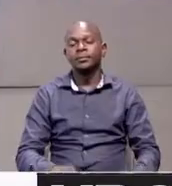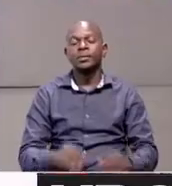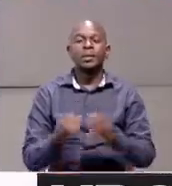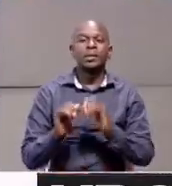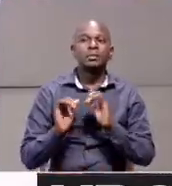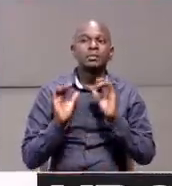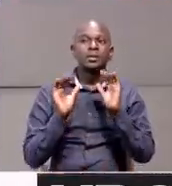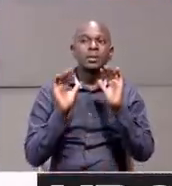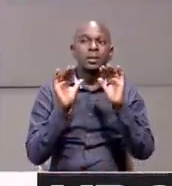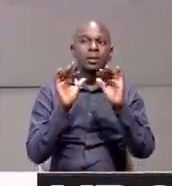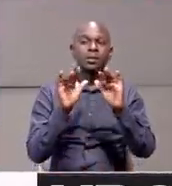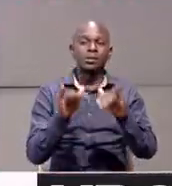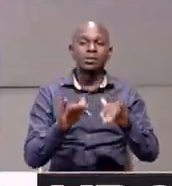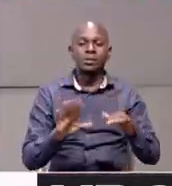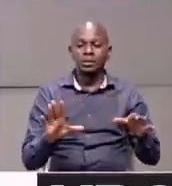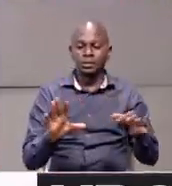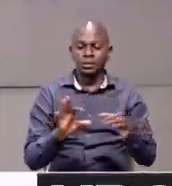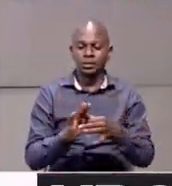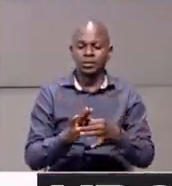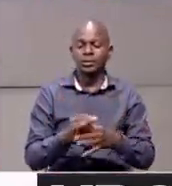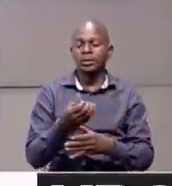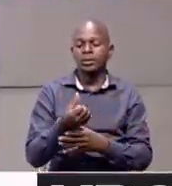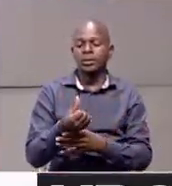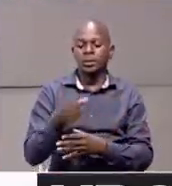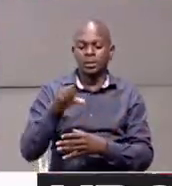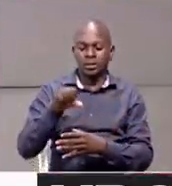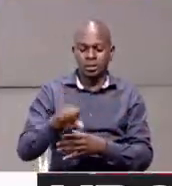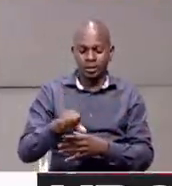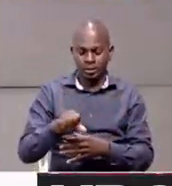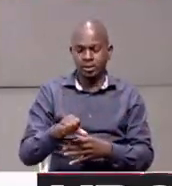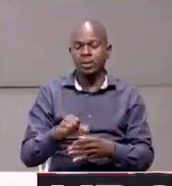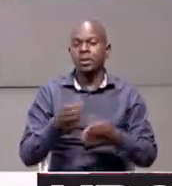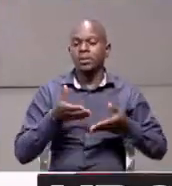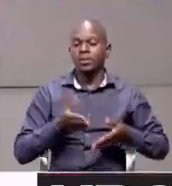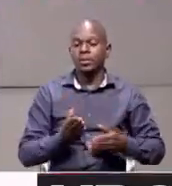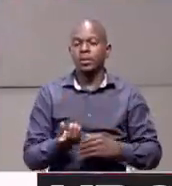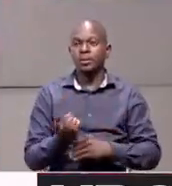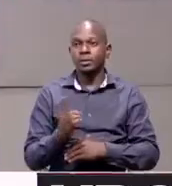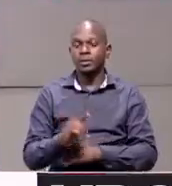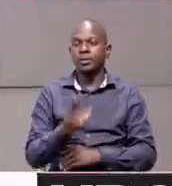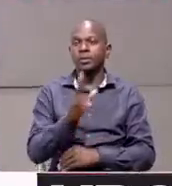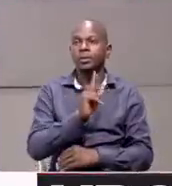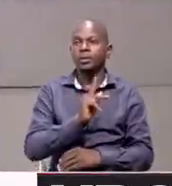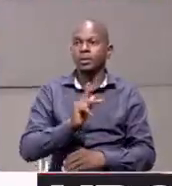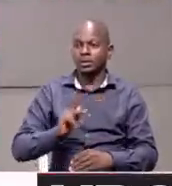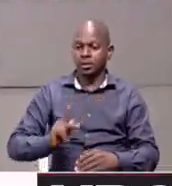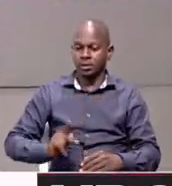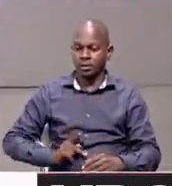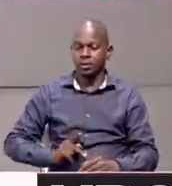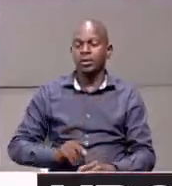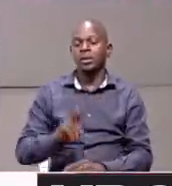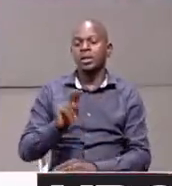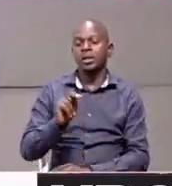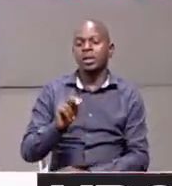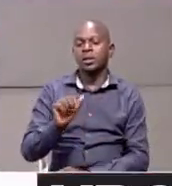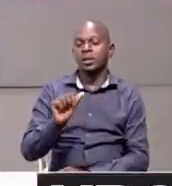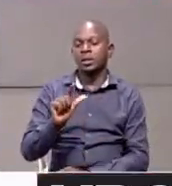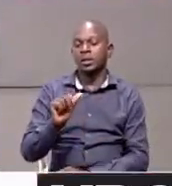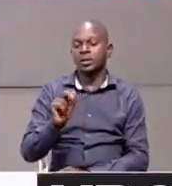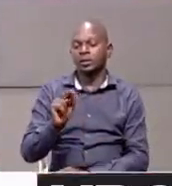Thousands of participants joined the 69th Kabaka Birthday Run at the Lubiri Mengo Palace, where Nalinya Agnes